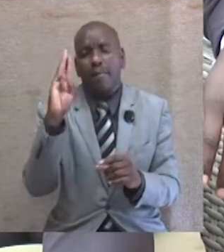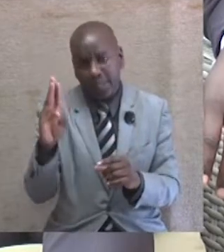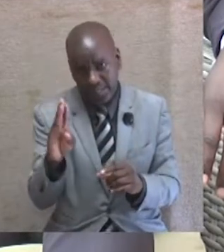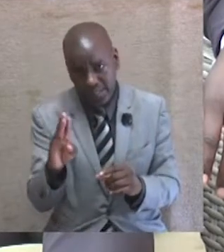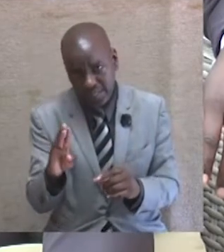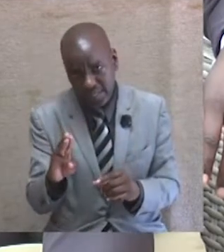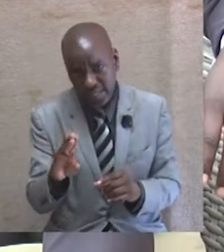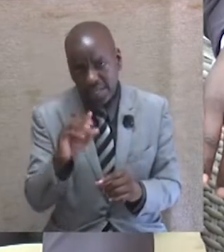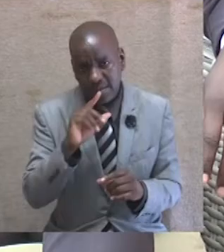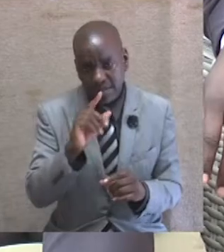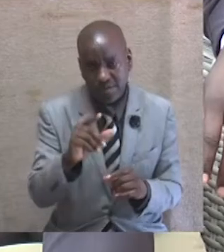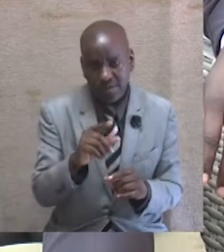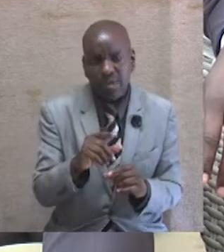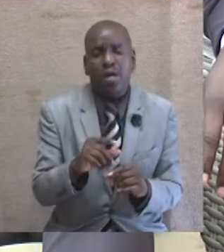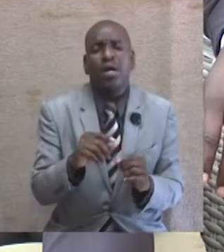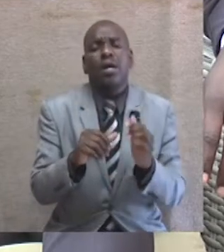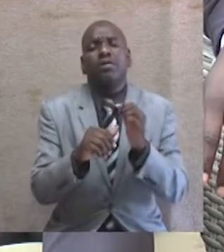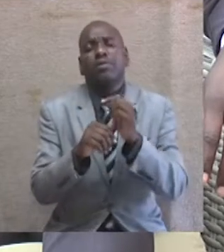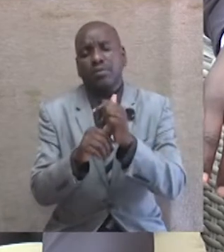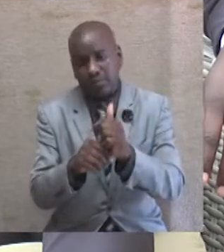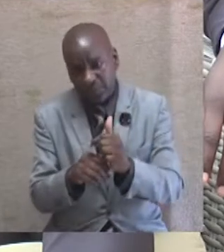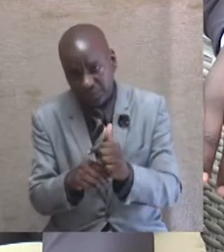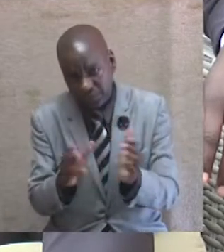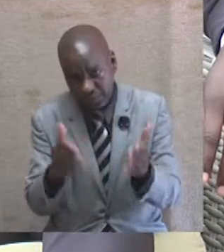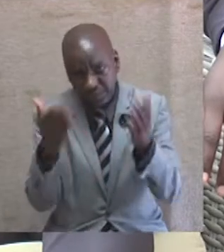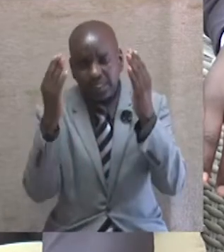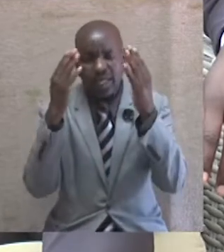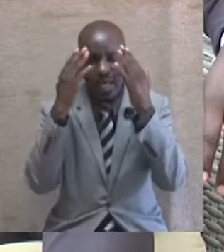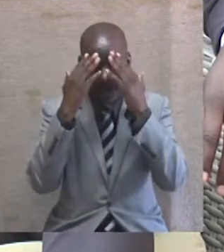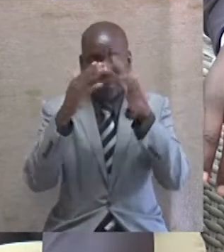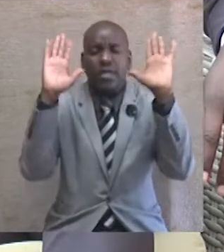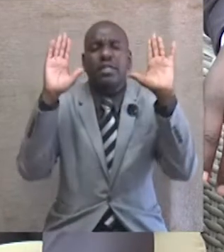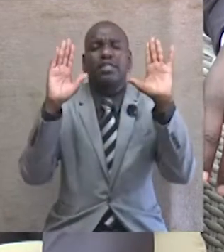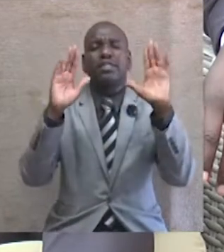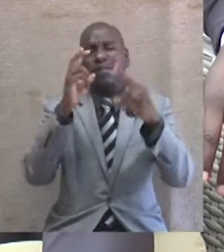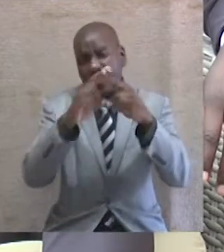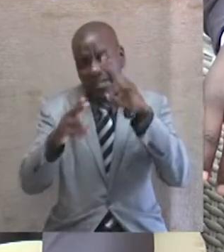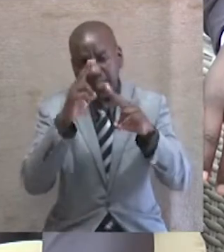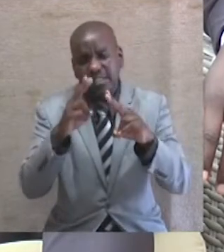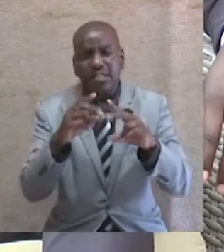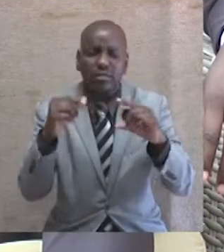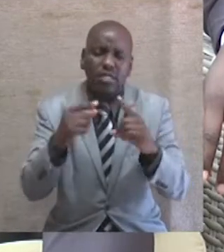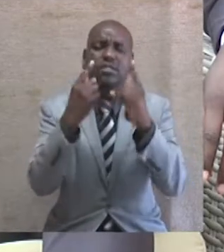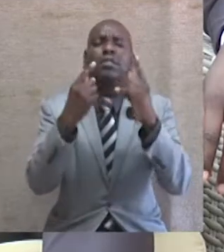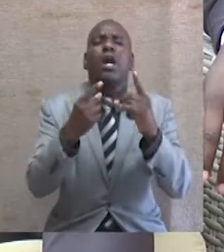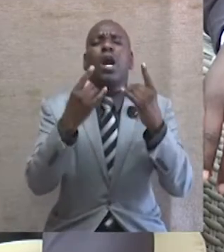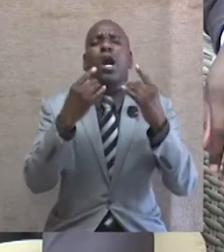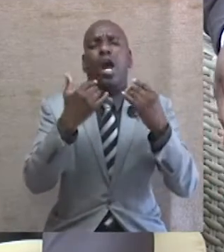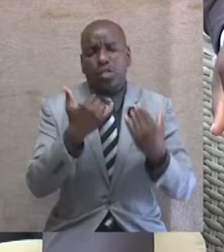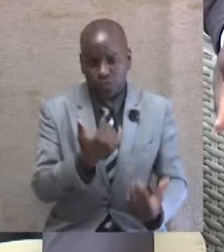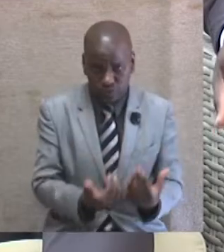It's their role, really, in terms of raising awareness on violence against children and all,